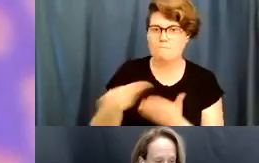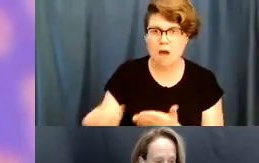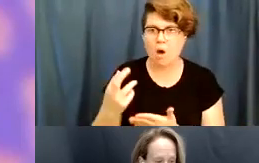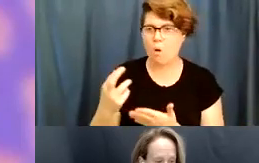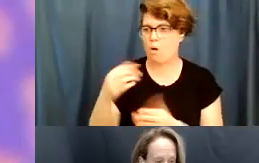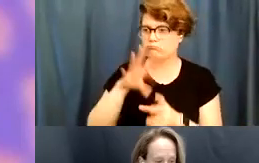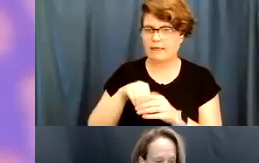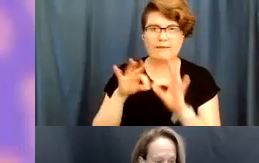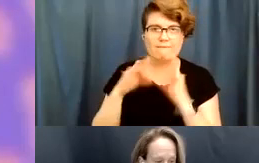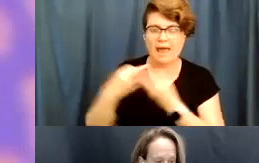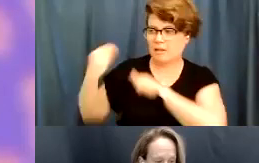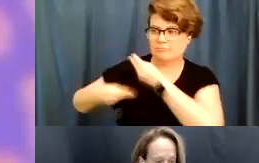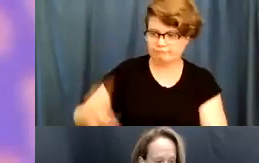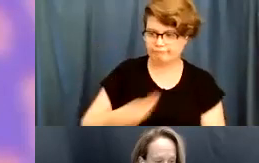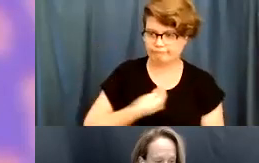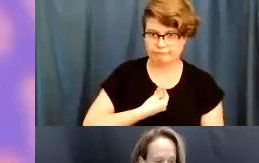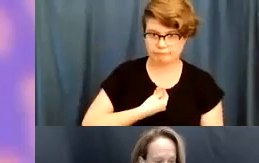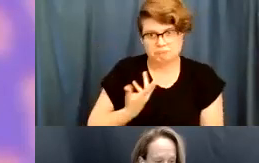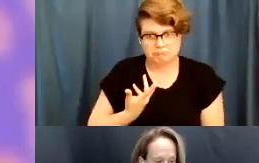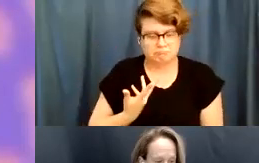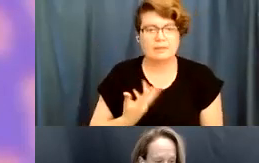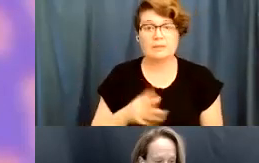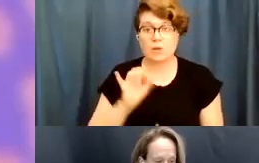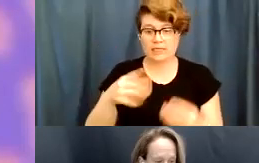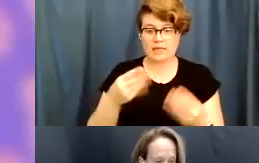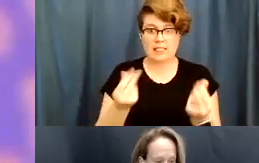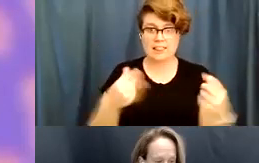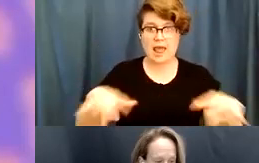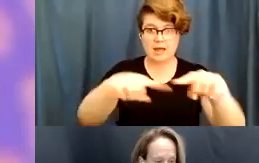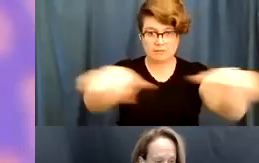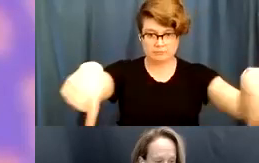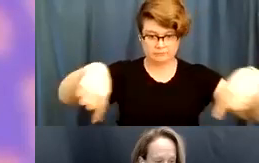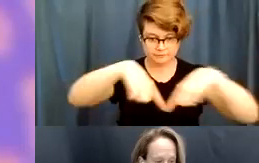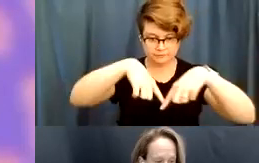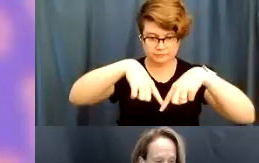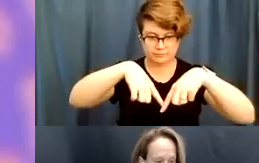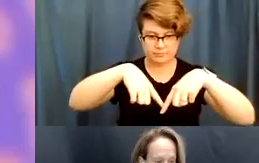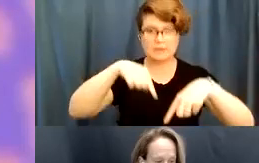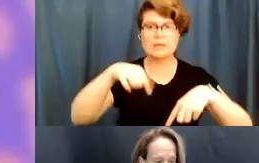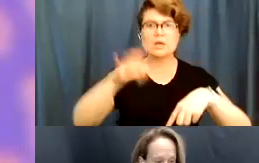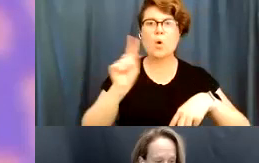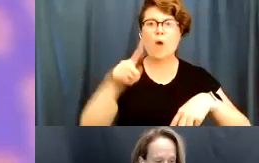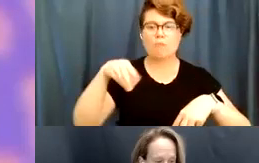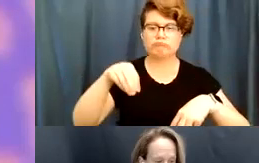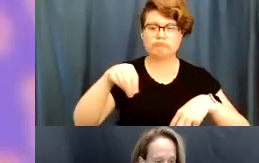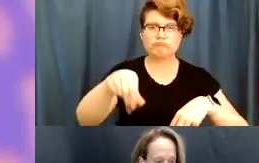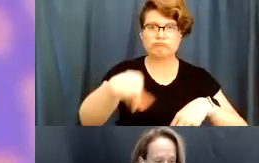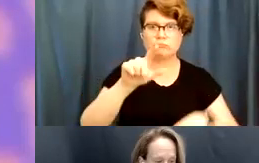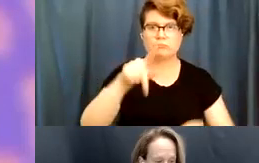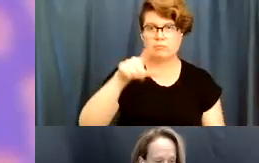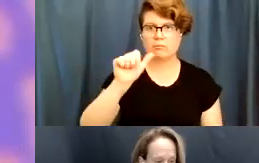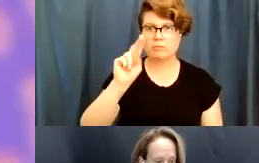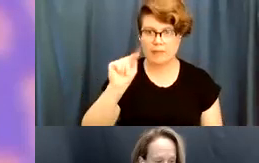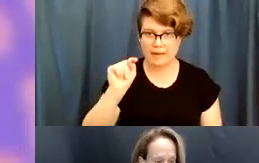family. All right, so this plot of land is going to be where you plant and